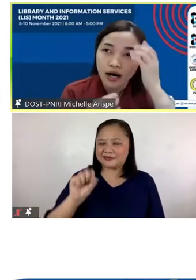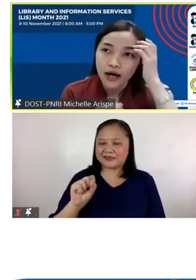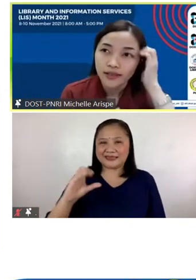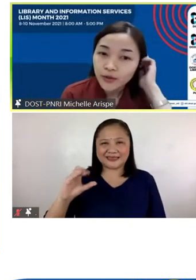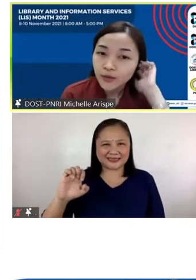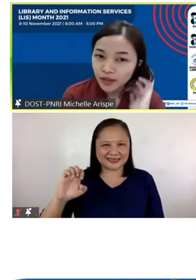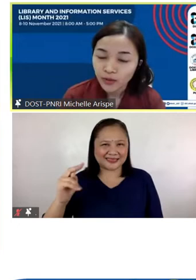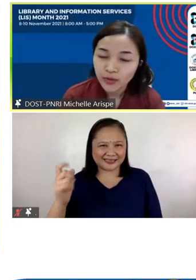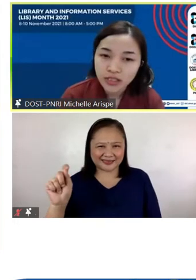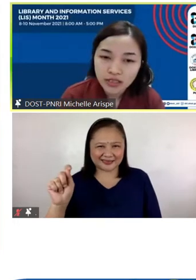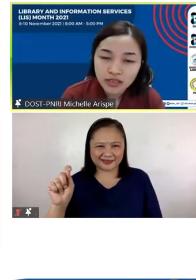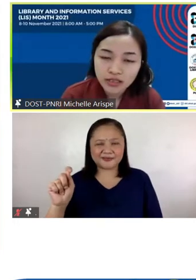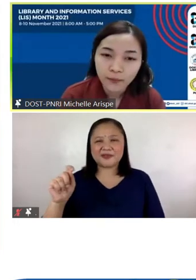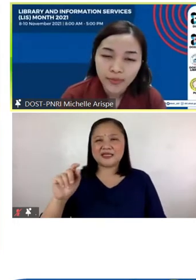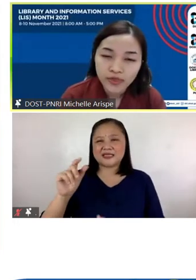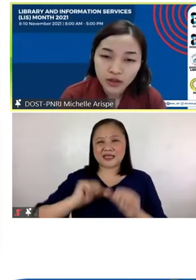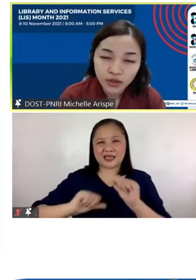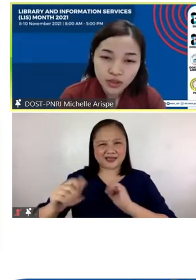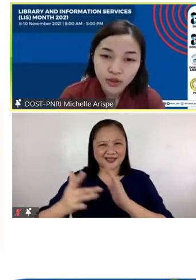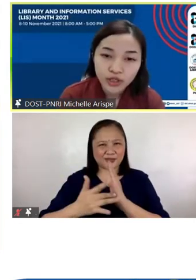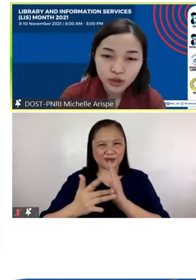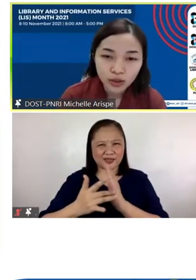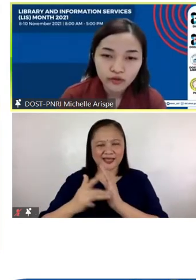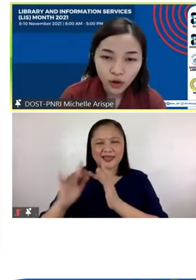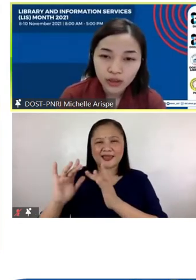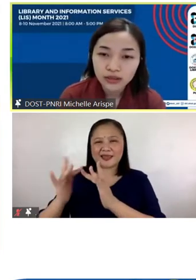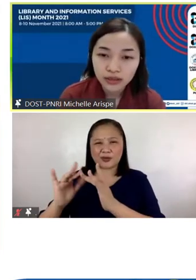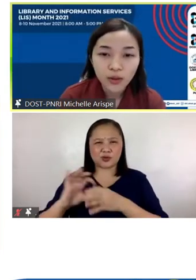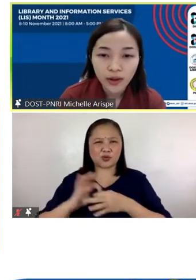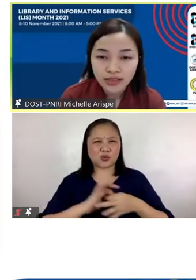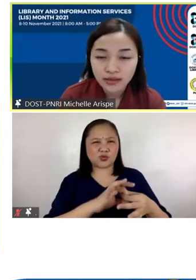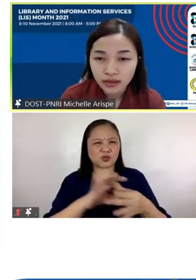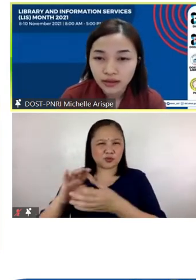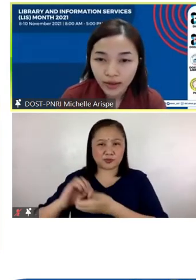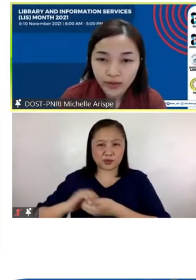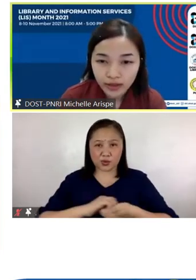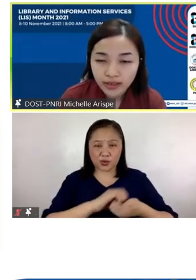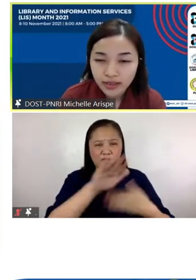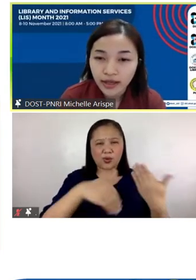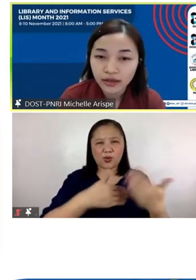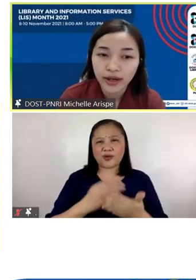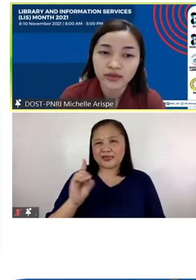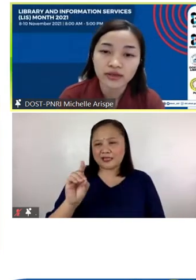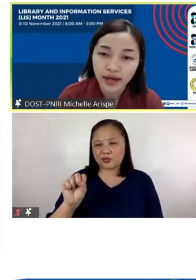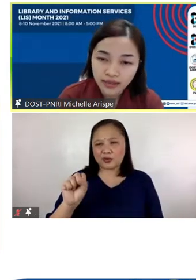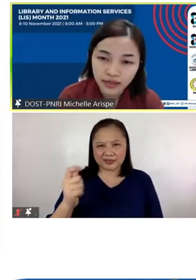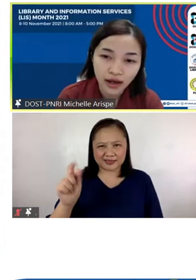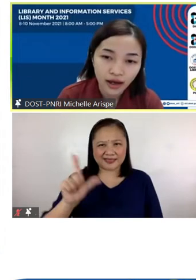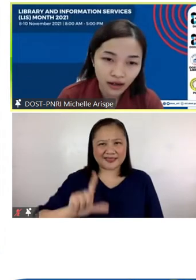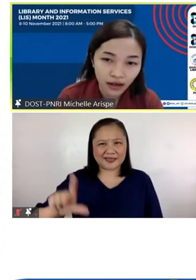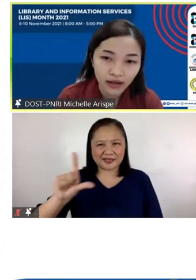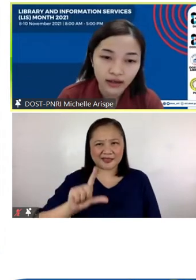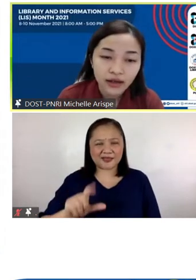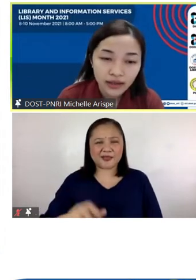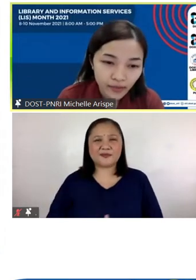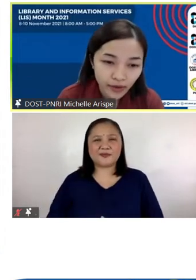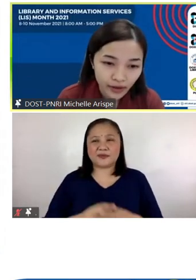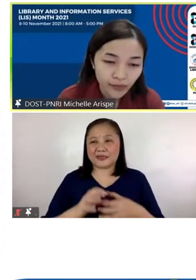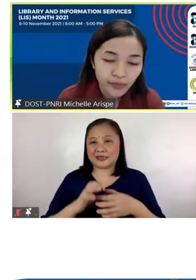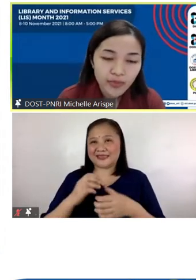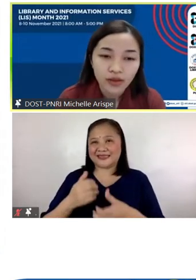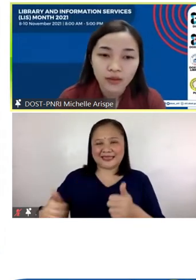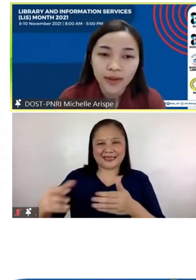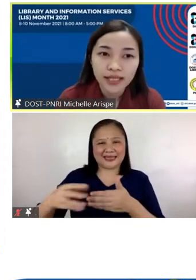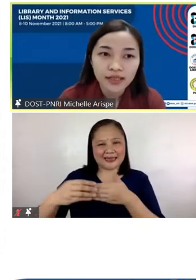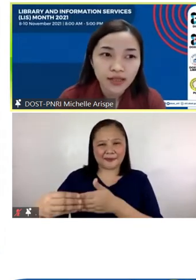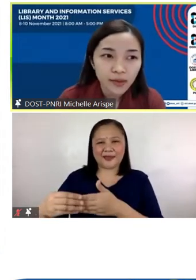Information Network, which is the consortium of all DOST libraries led by the STII